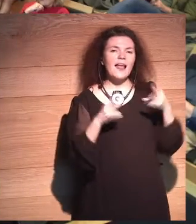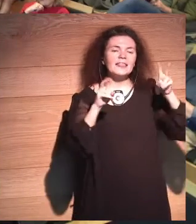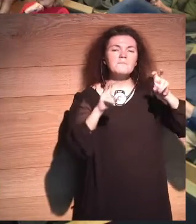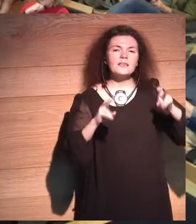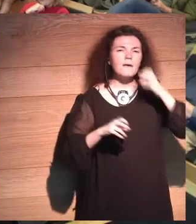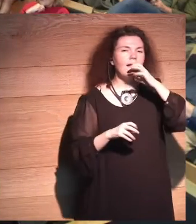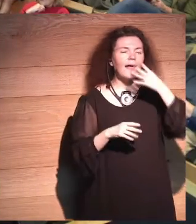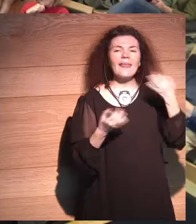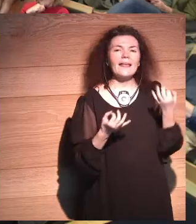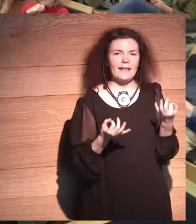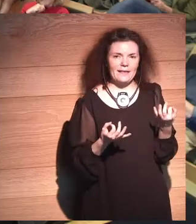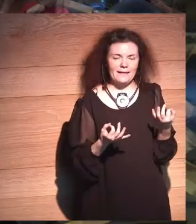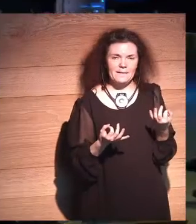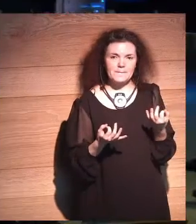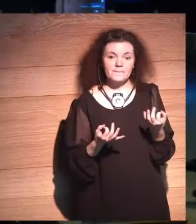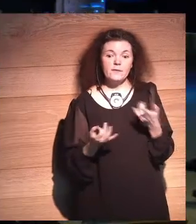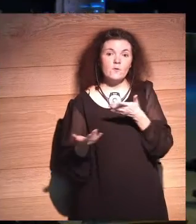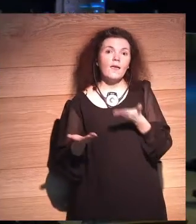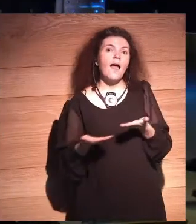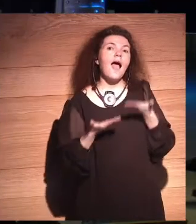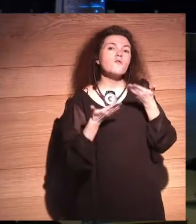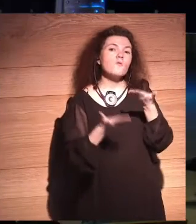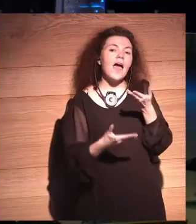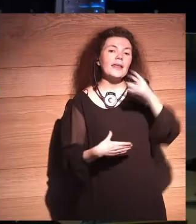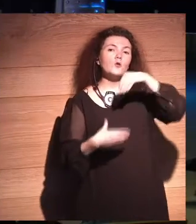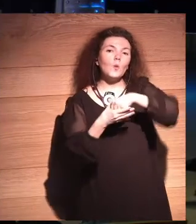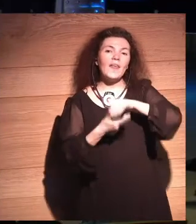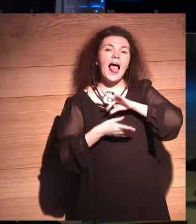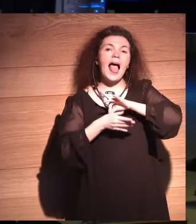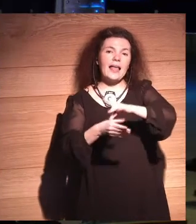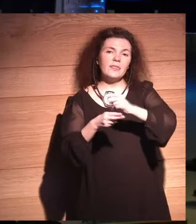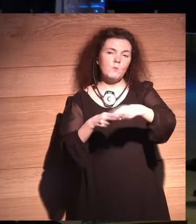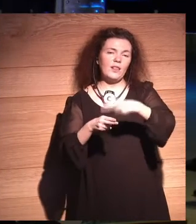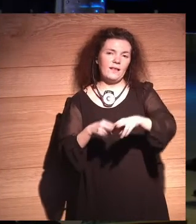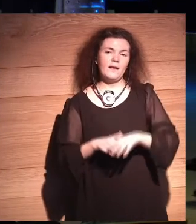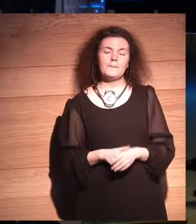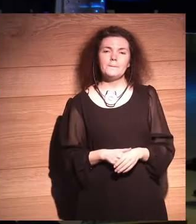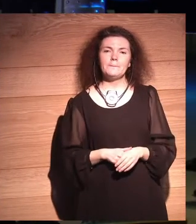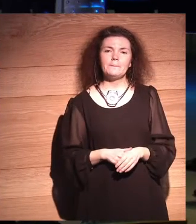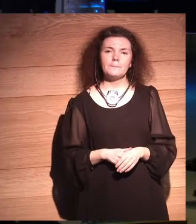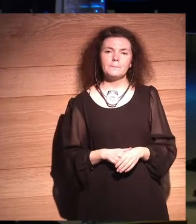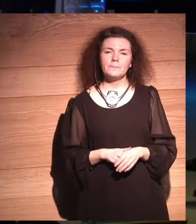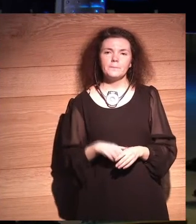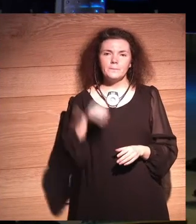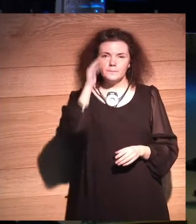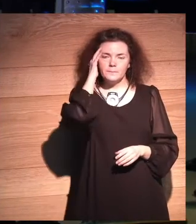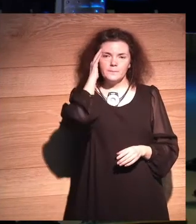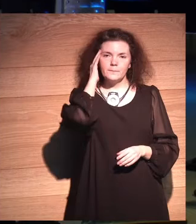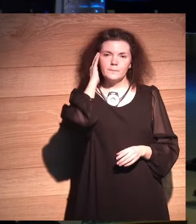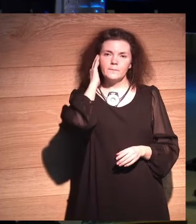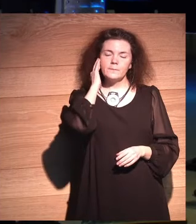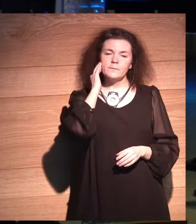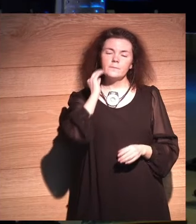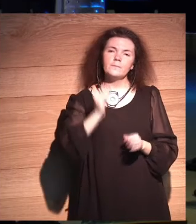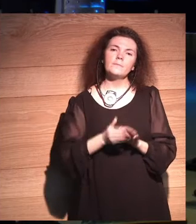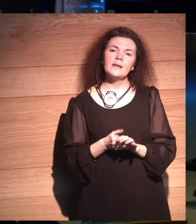and let it truly be driven by what citizens care about and feel and what concerns them. It's a different process, though, than actually